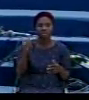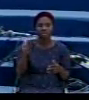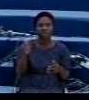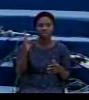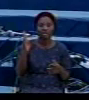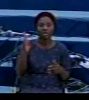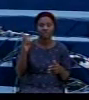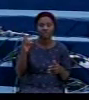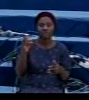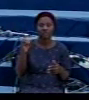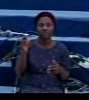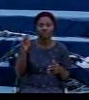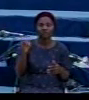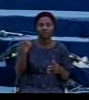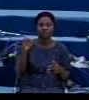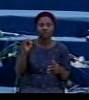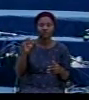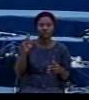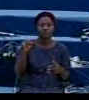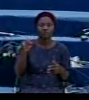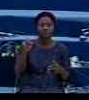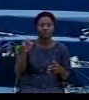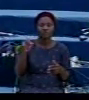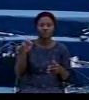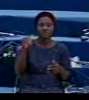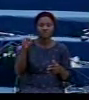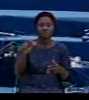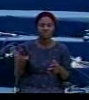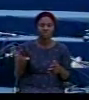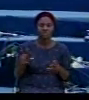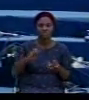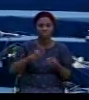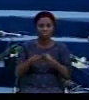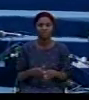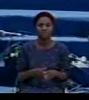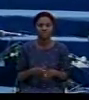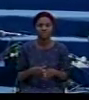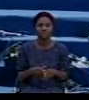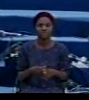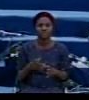The child will give the testimony and the mother will corroborate it.